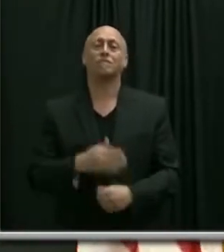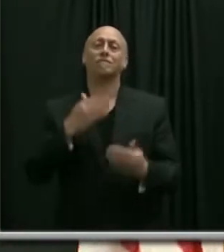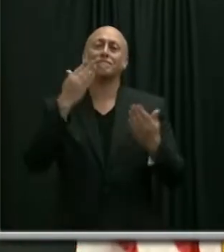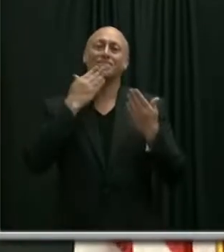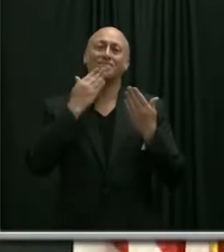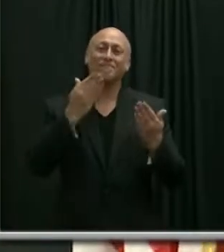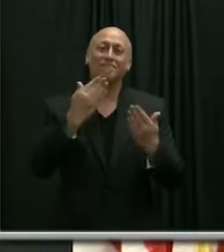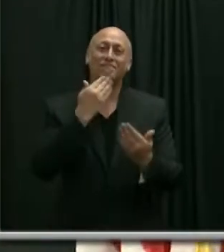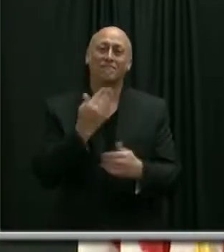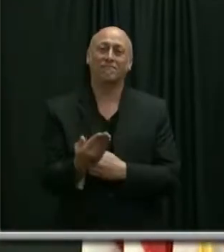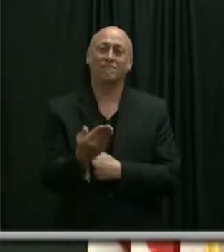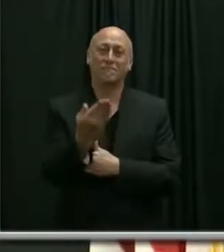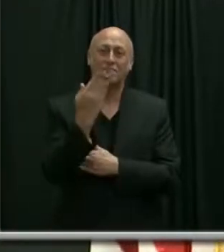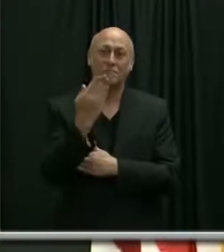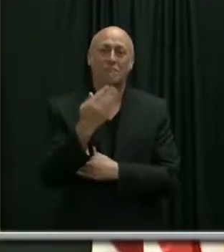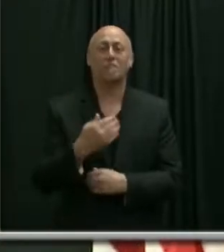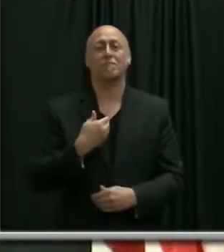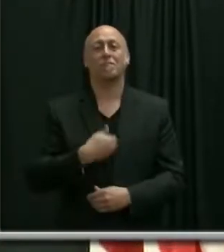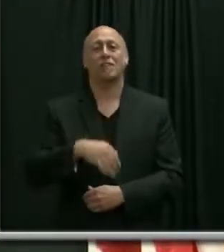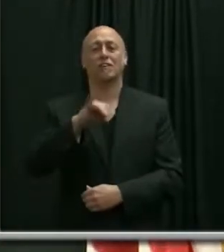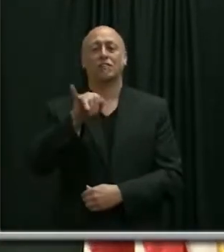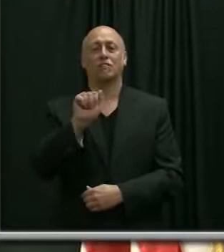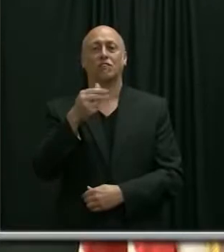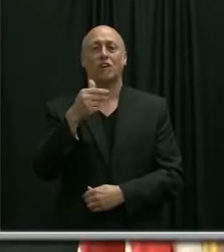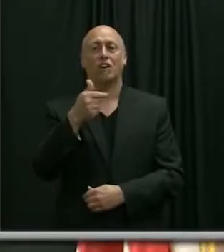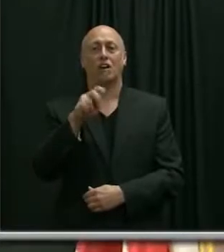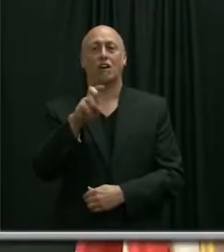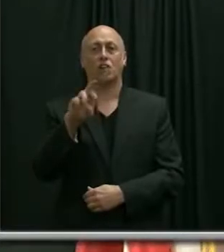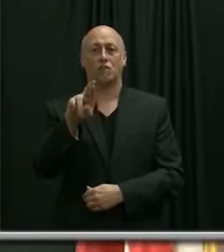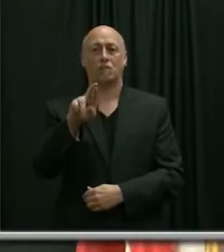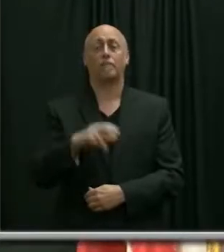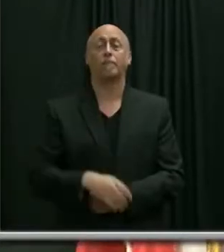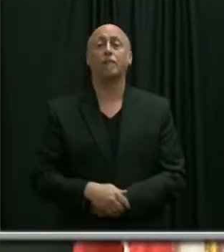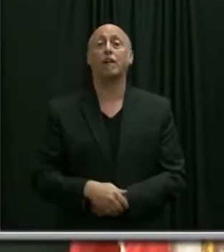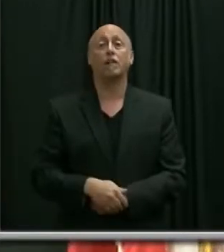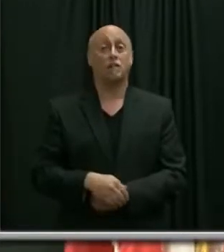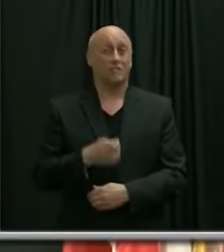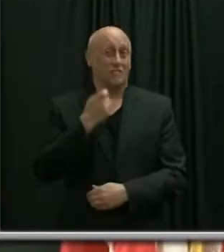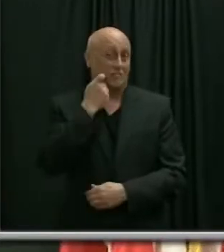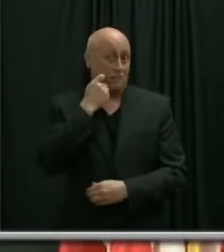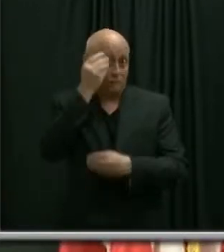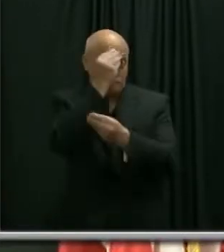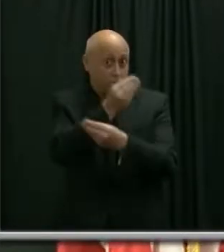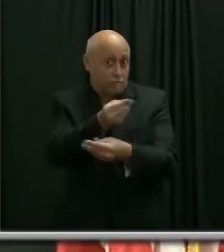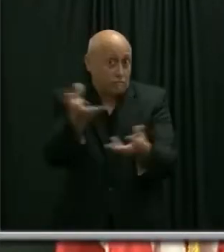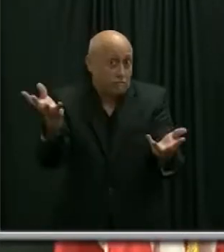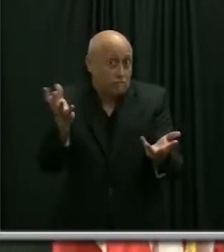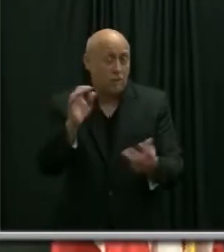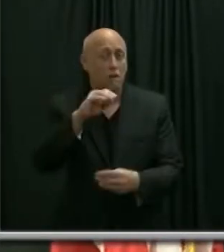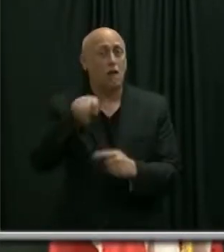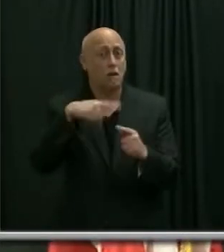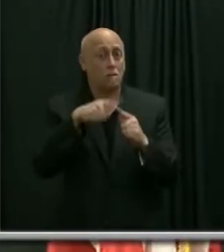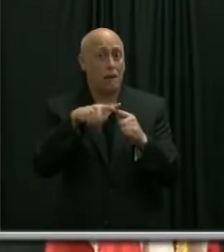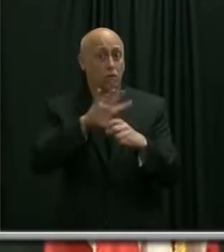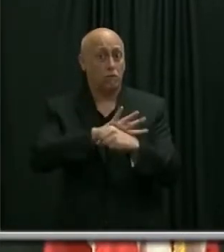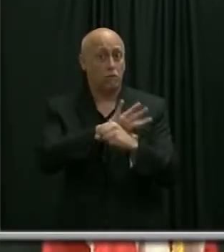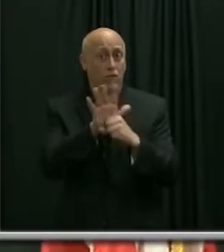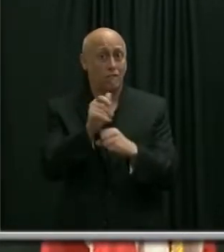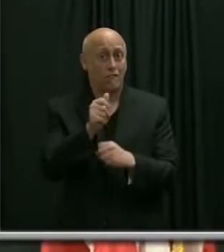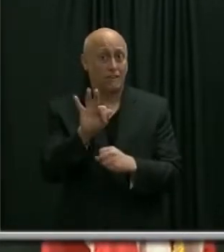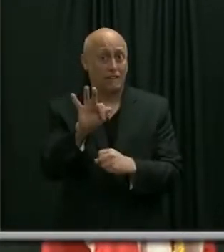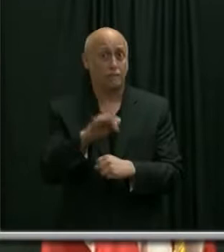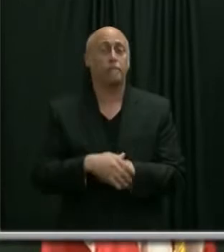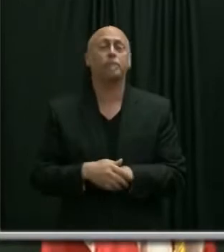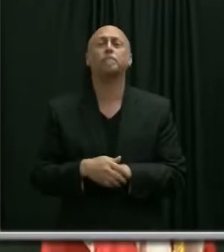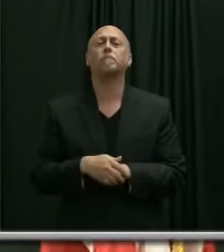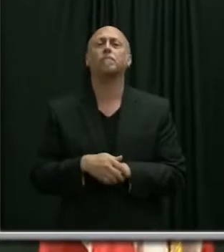Thank you, and good morning, Nashville. Here's the latest information on the COVID-19 epidemic. We now have a